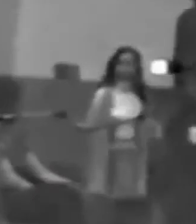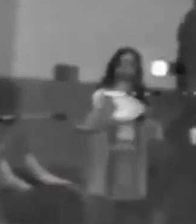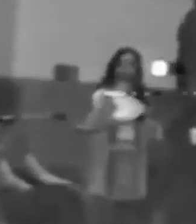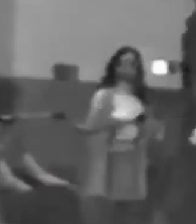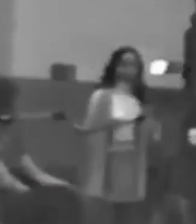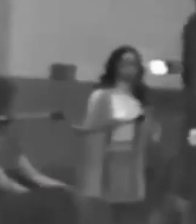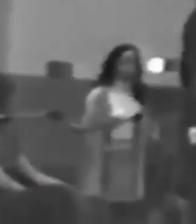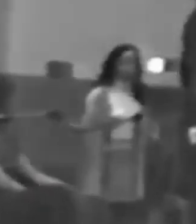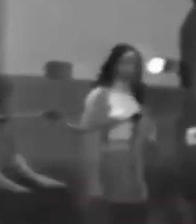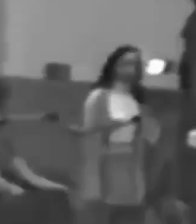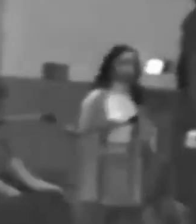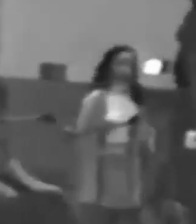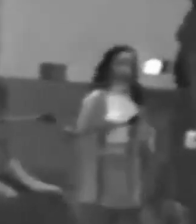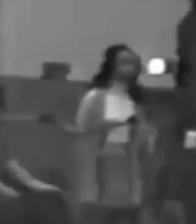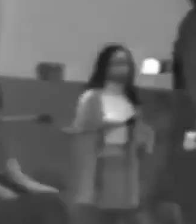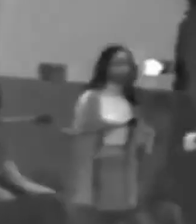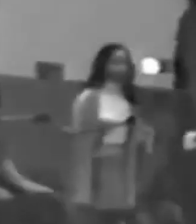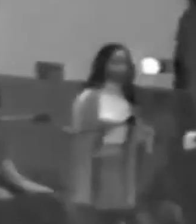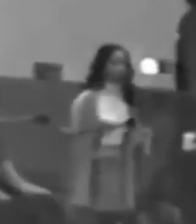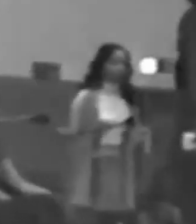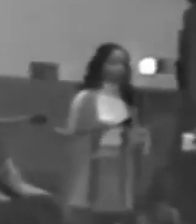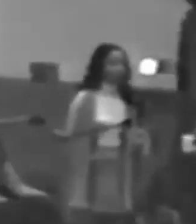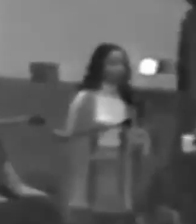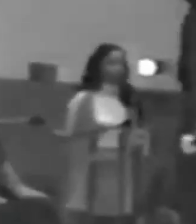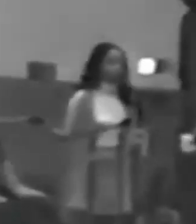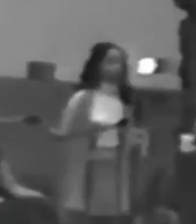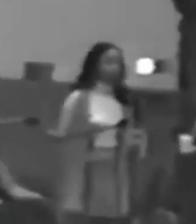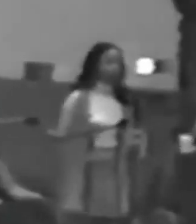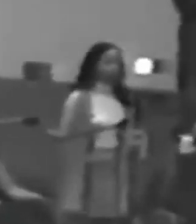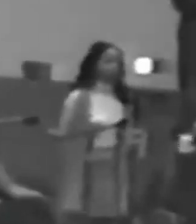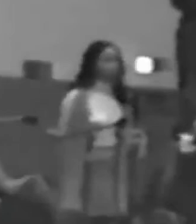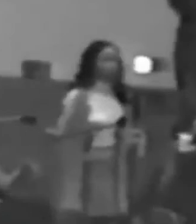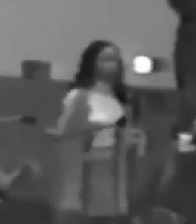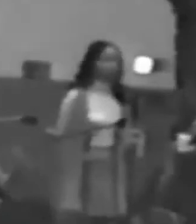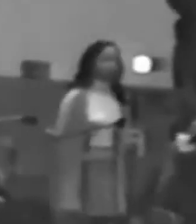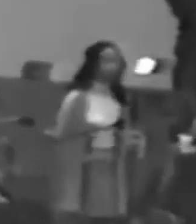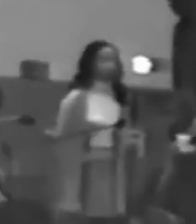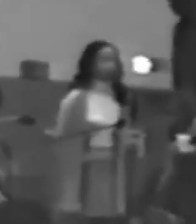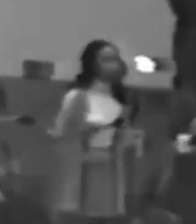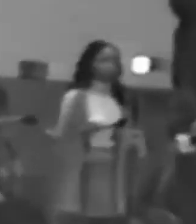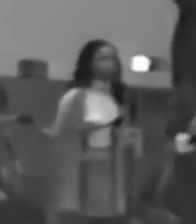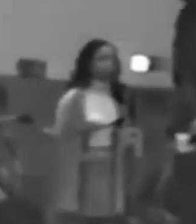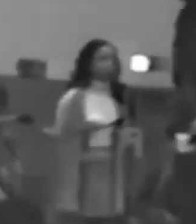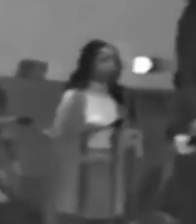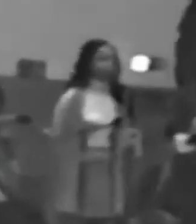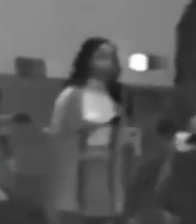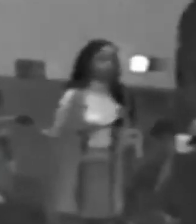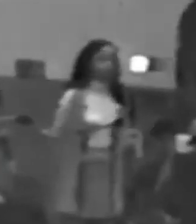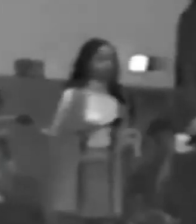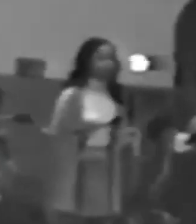to understand the connection between the kinds of things that Richard Nixon has been saying and what